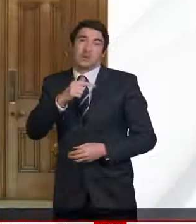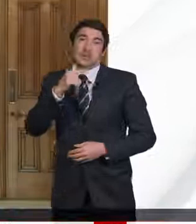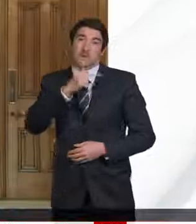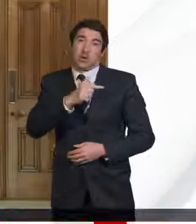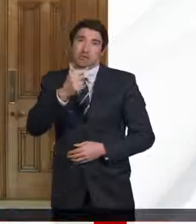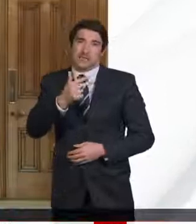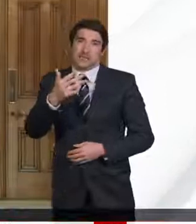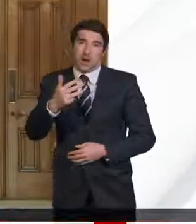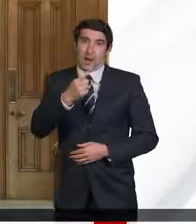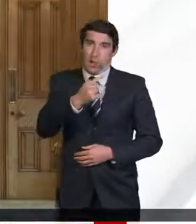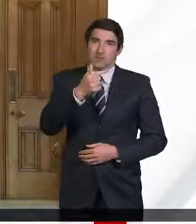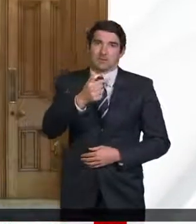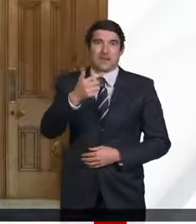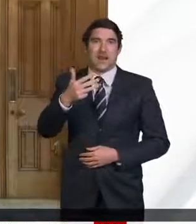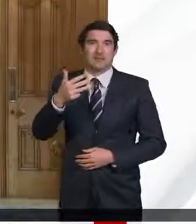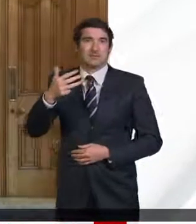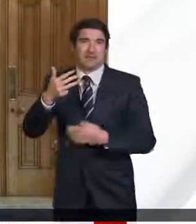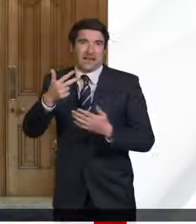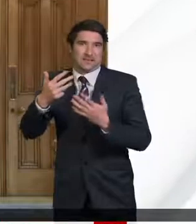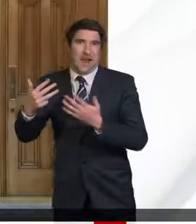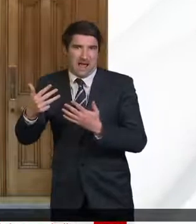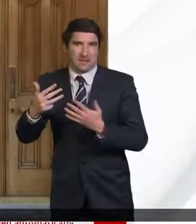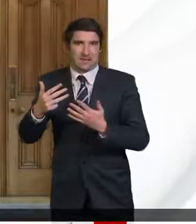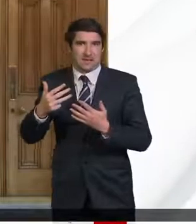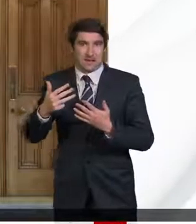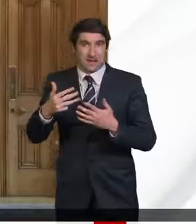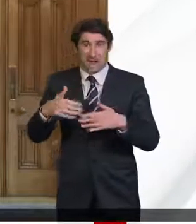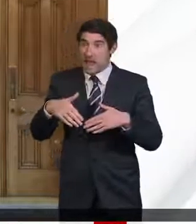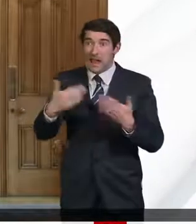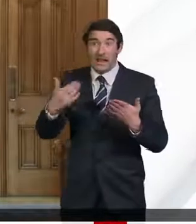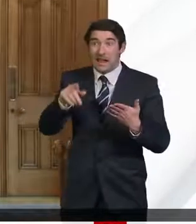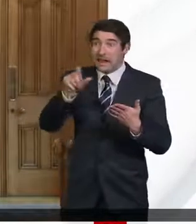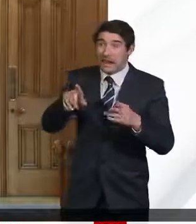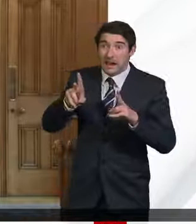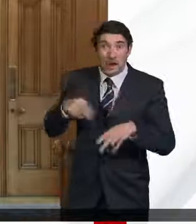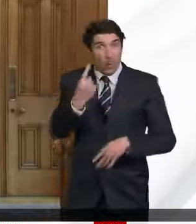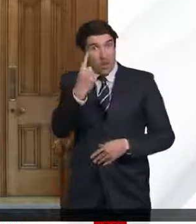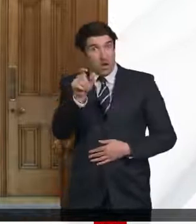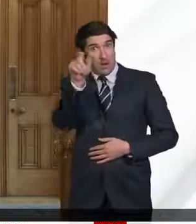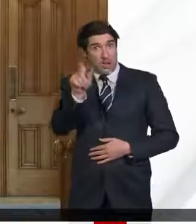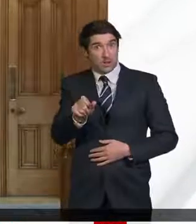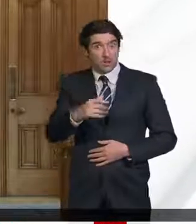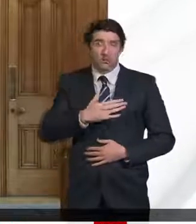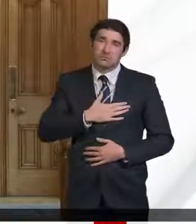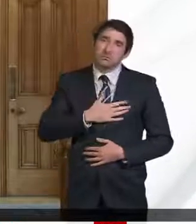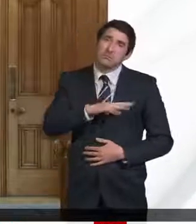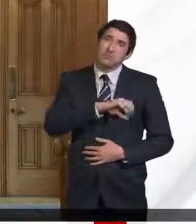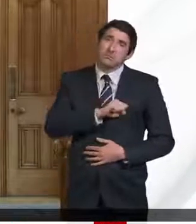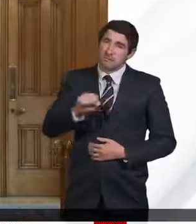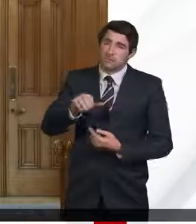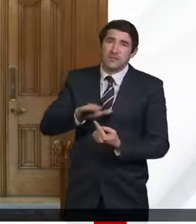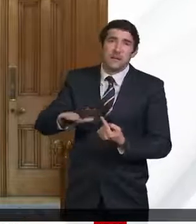1,789. Every death is the loss of a loved one, and our thoughts and prayers are with those who are grieving.